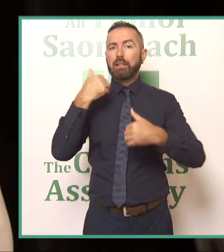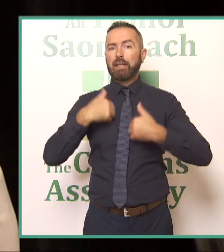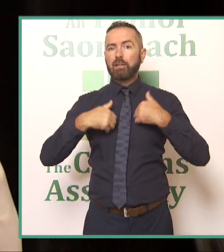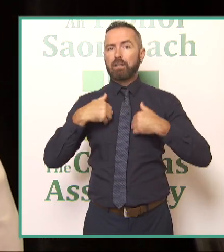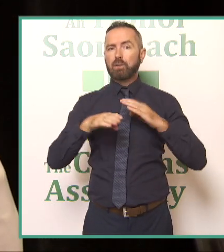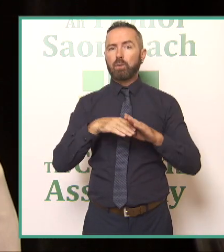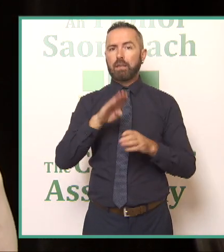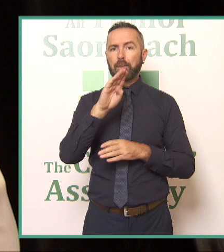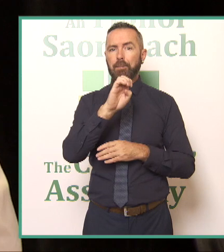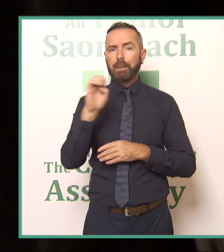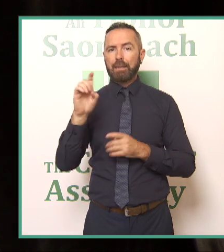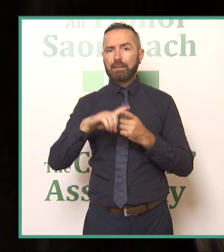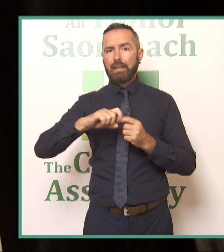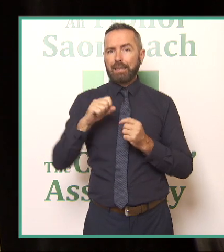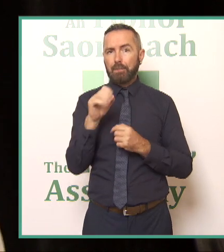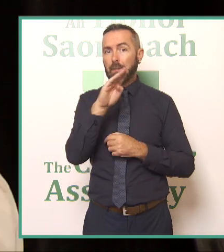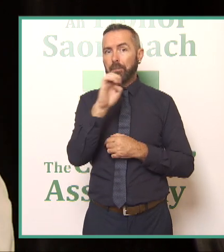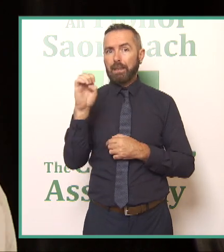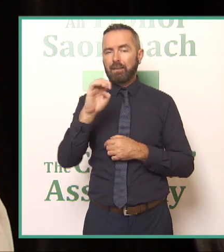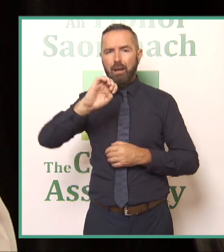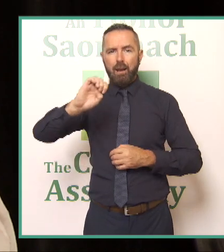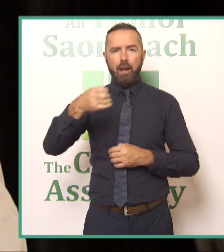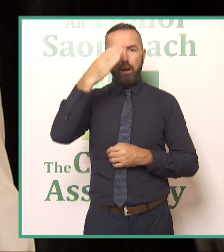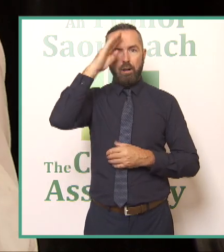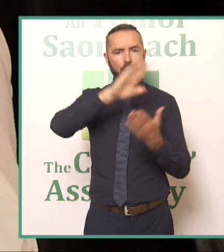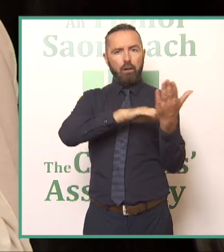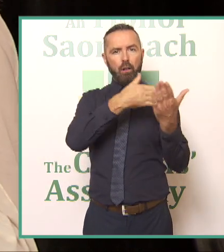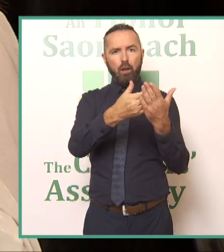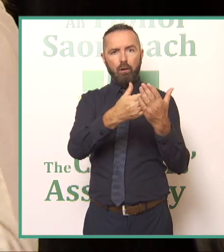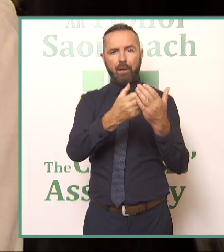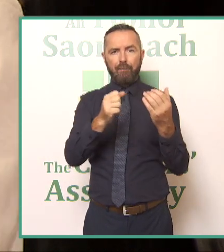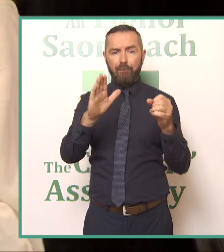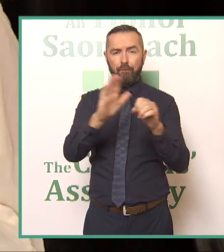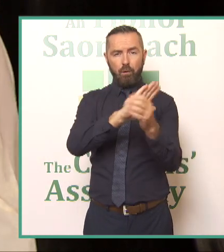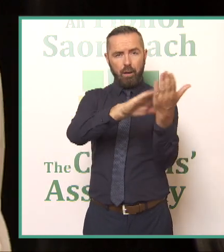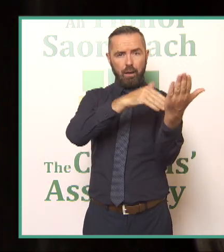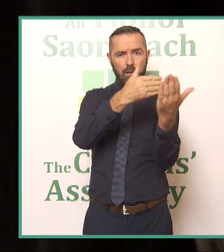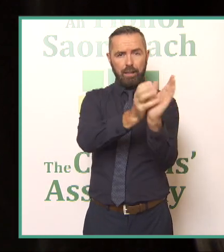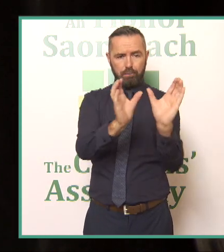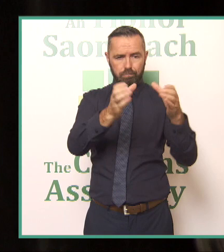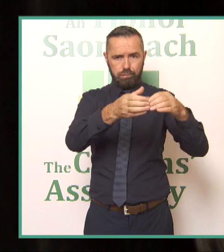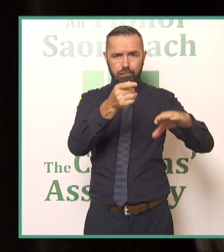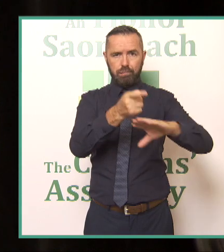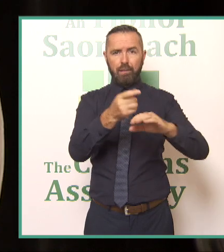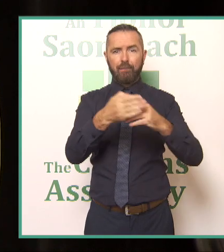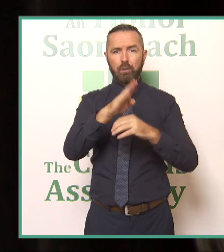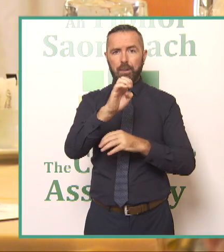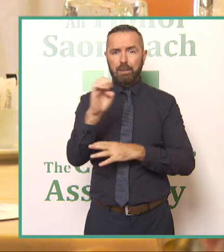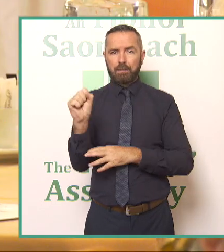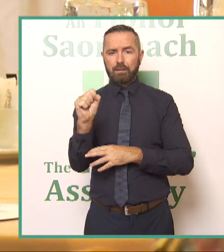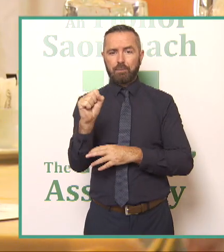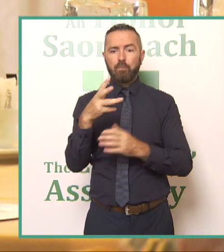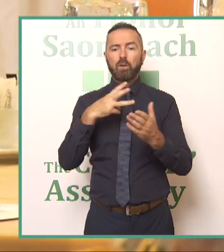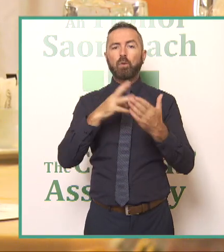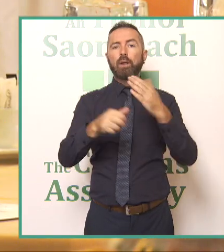and beekeeping. And in early Irish law, there's an entire legal tract. So when they put the